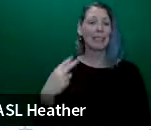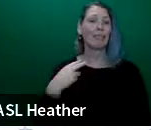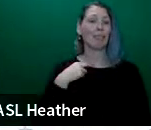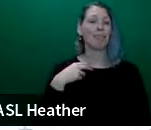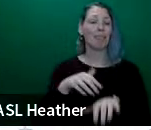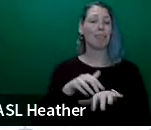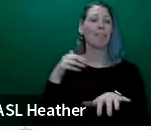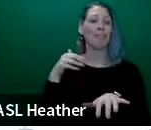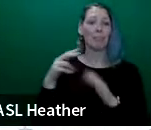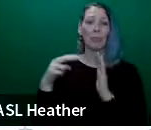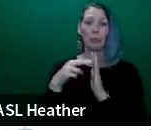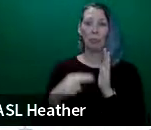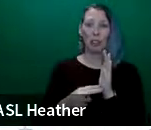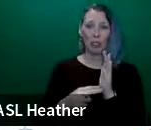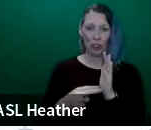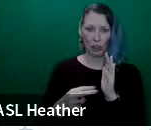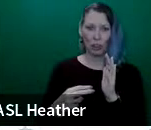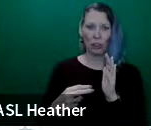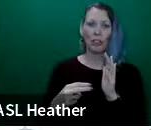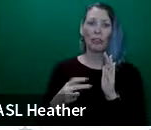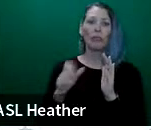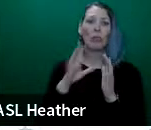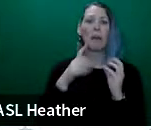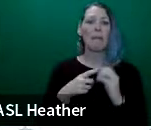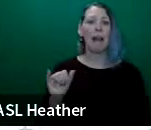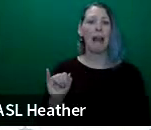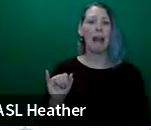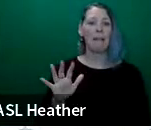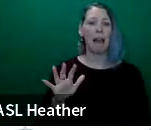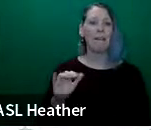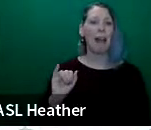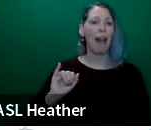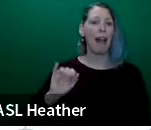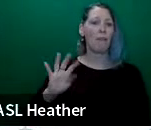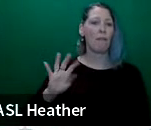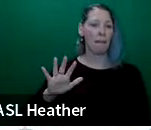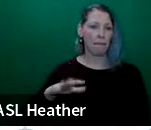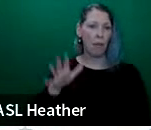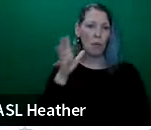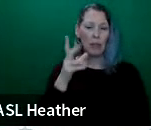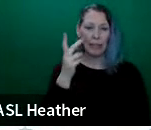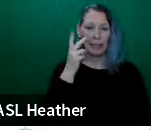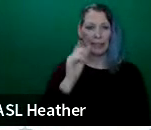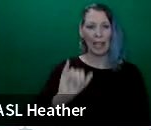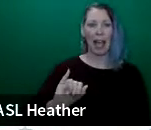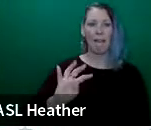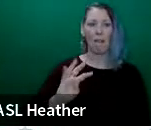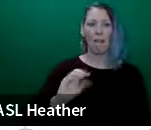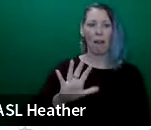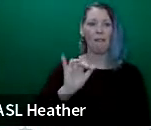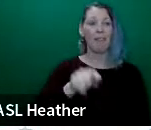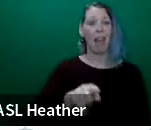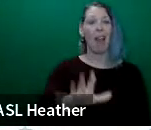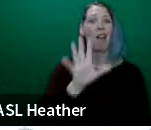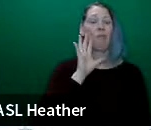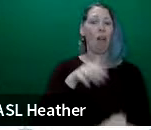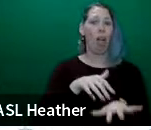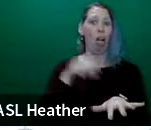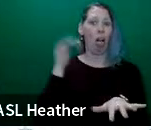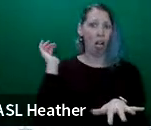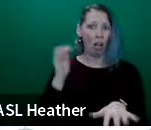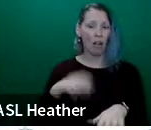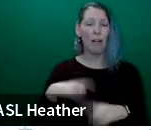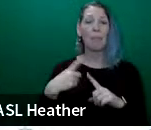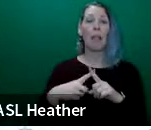bridge. This is that bottleneck I was talking to you about, I-5, I-405. So you kind of see where I-405 is at. That backs up. You've also got a bottleneck